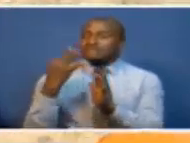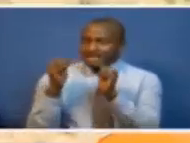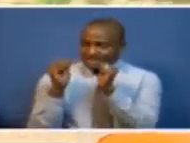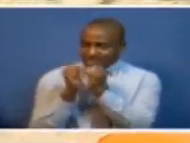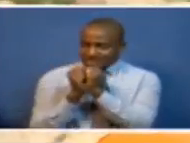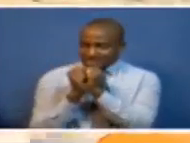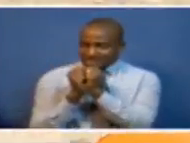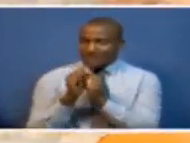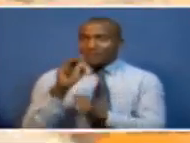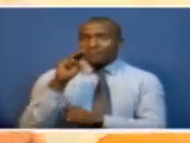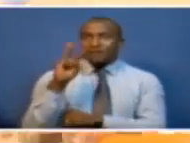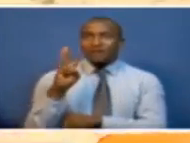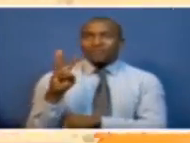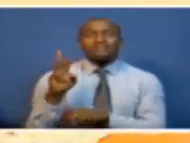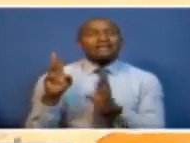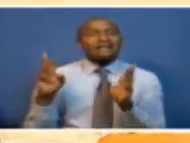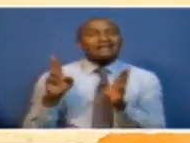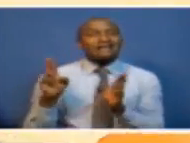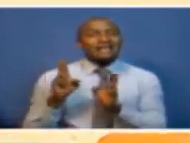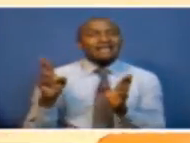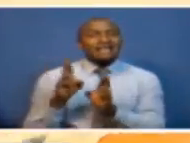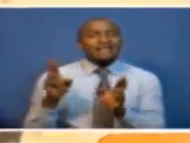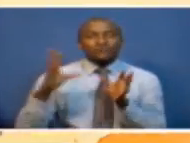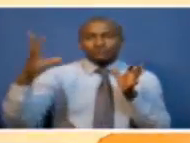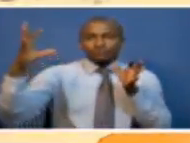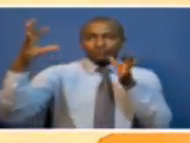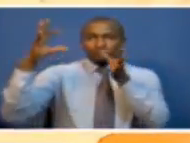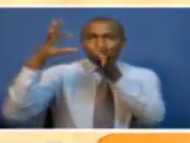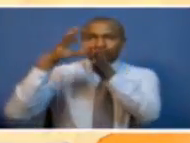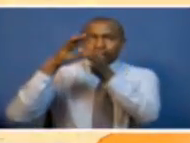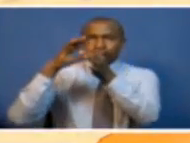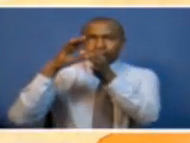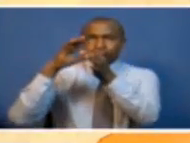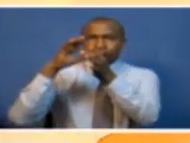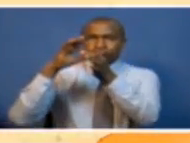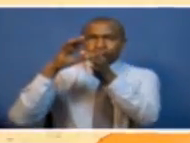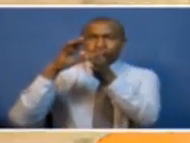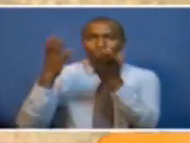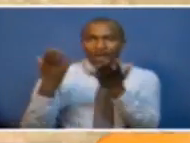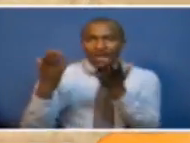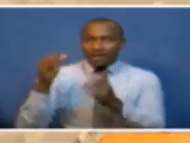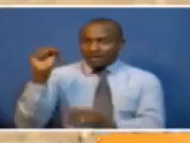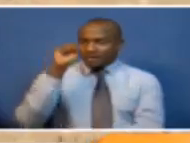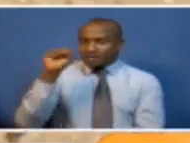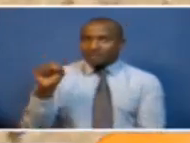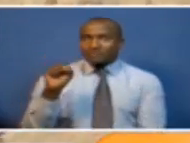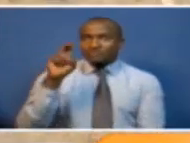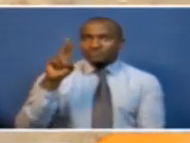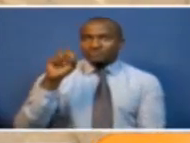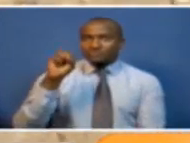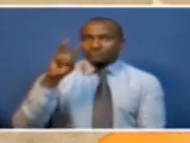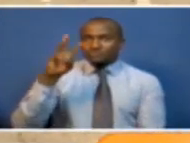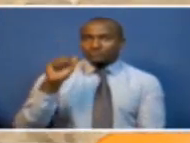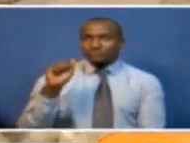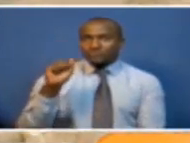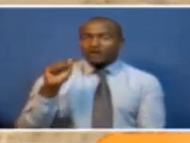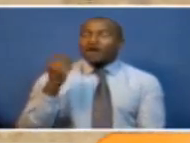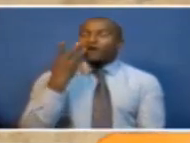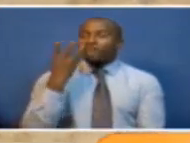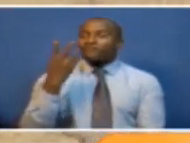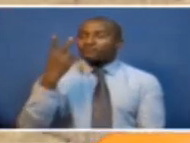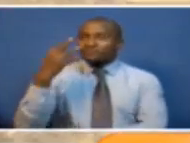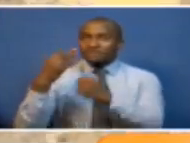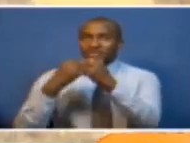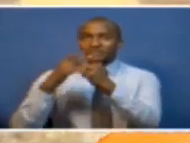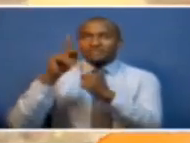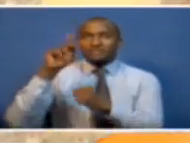electricity ready to be pumped all the way to the main grid out in Suswa, some 428 kilometers away. Now